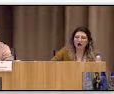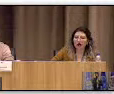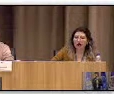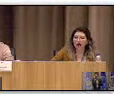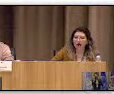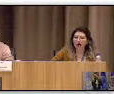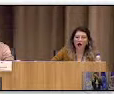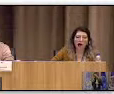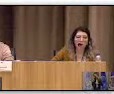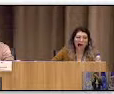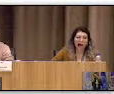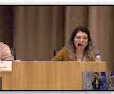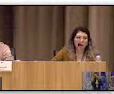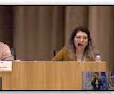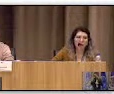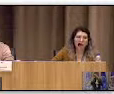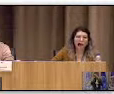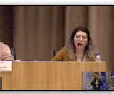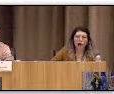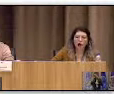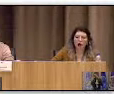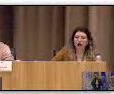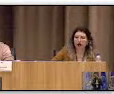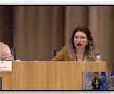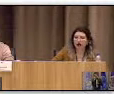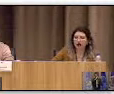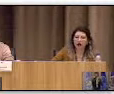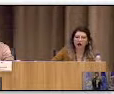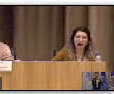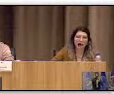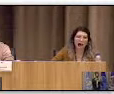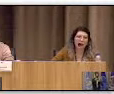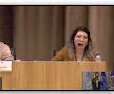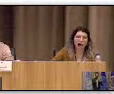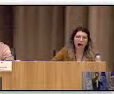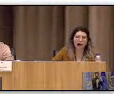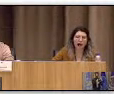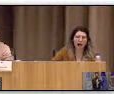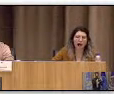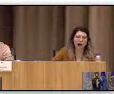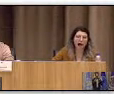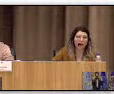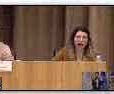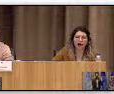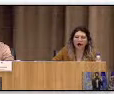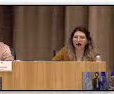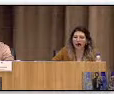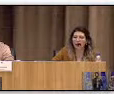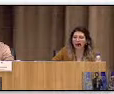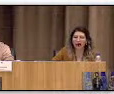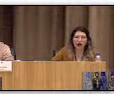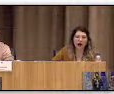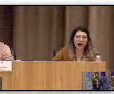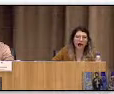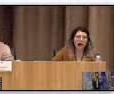2 complete doses, 1 boost. We have 4 phases. In each